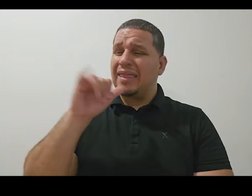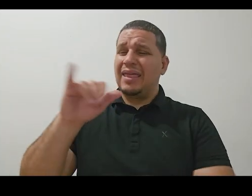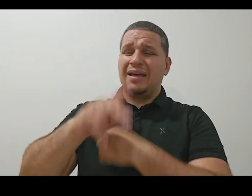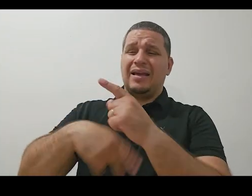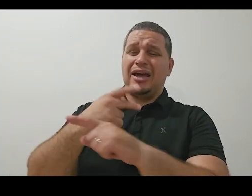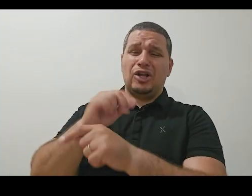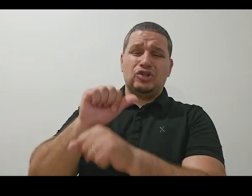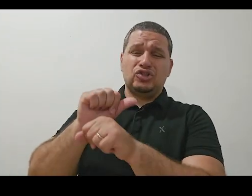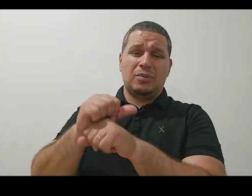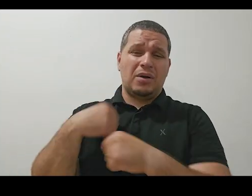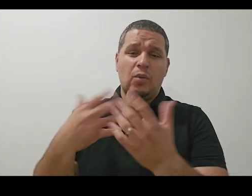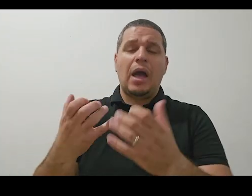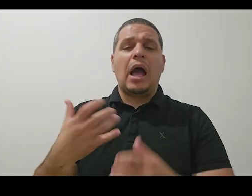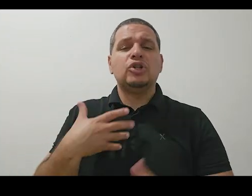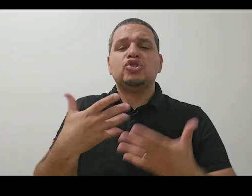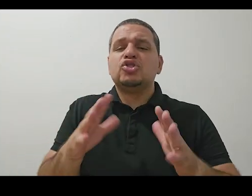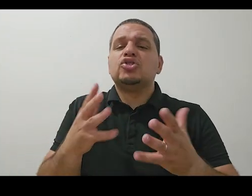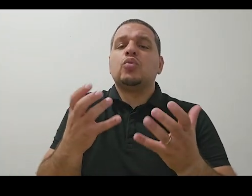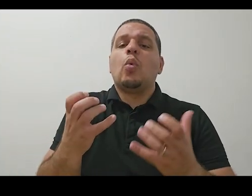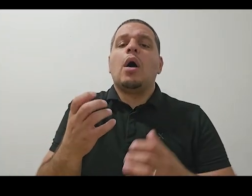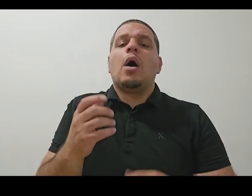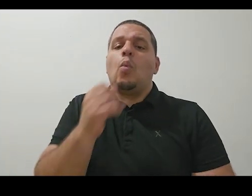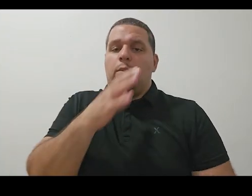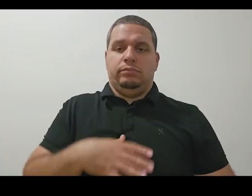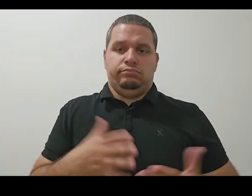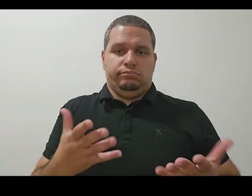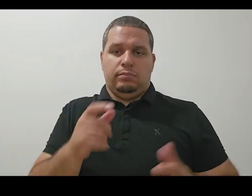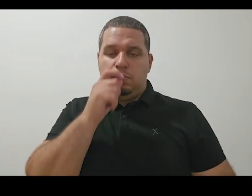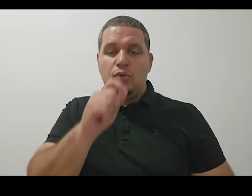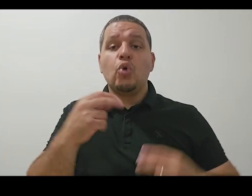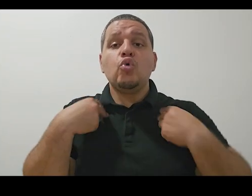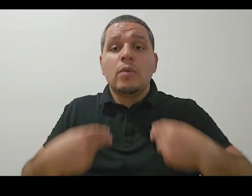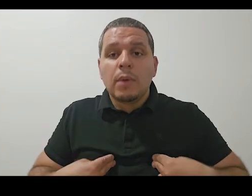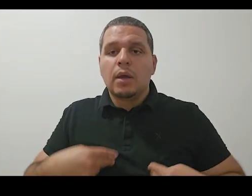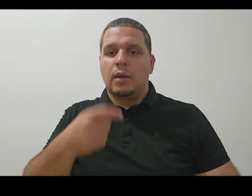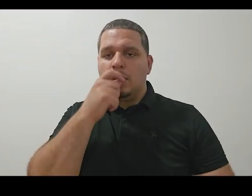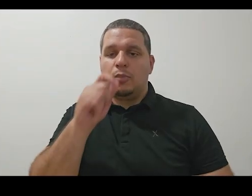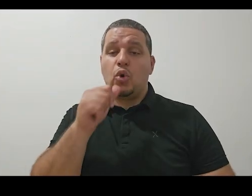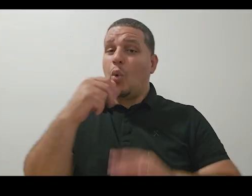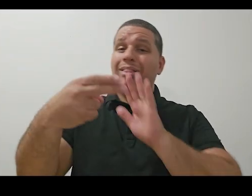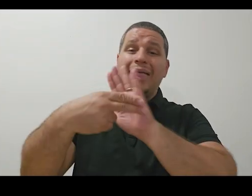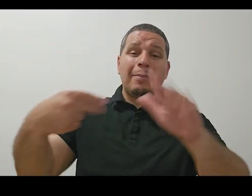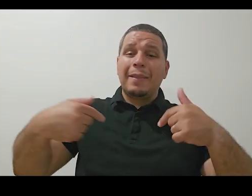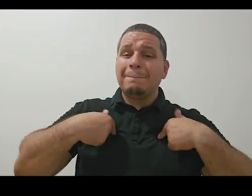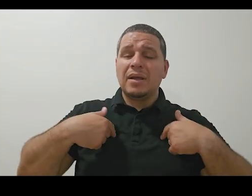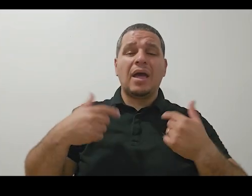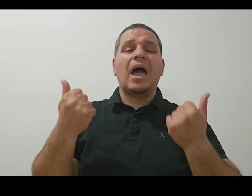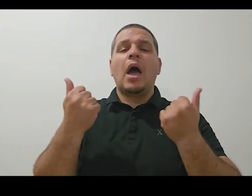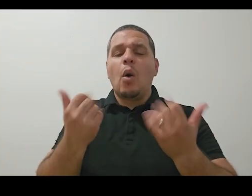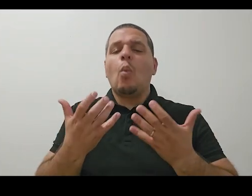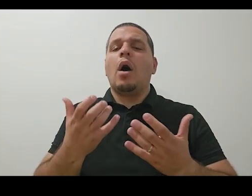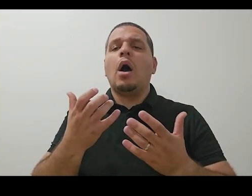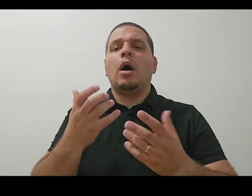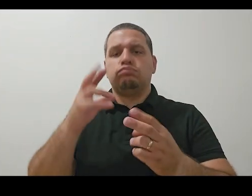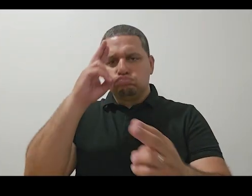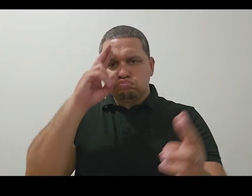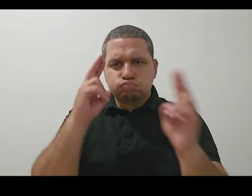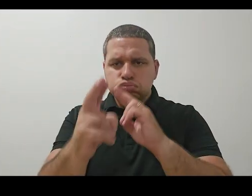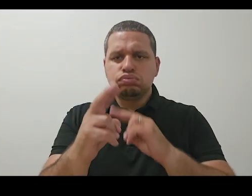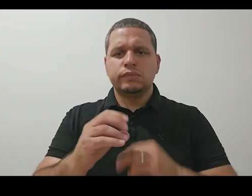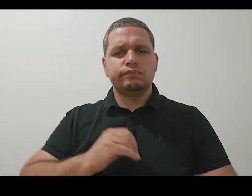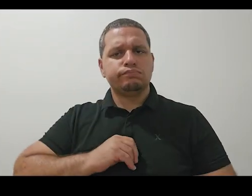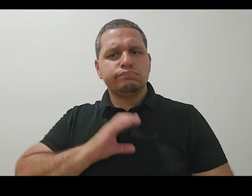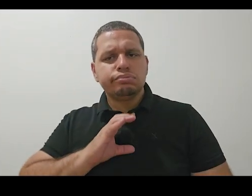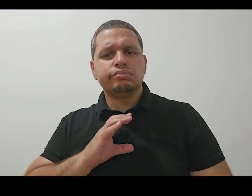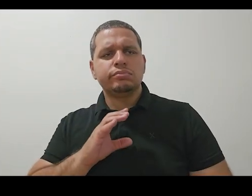I signed up for. I just want to be a woman, period. I just want to be a human being, period. Don't label me. I want to be treated with